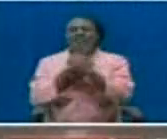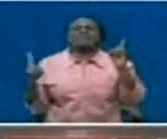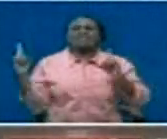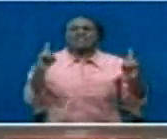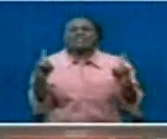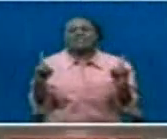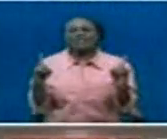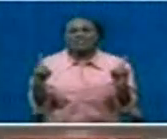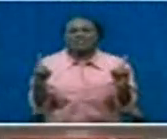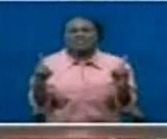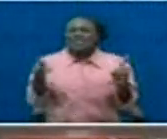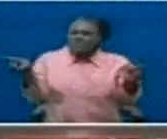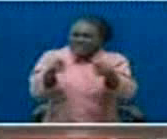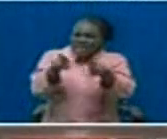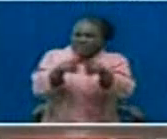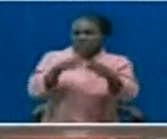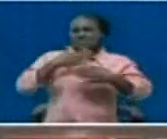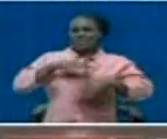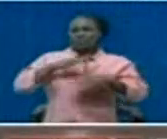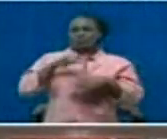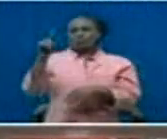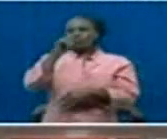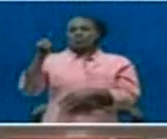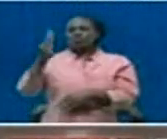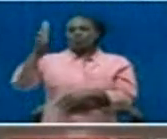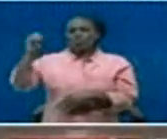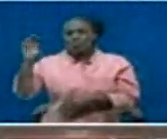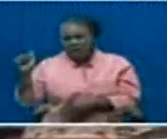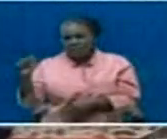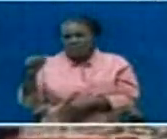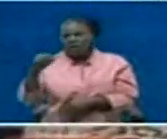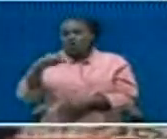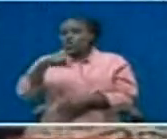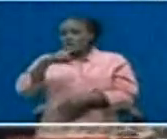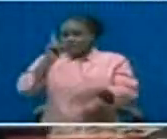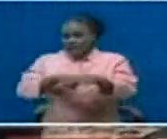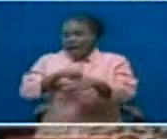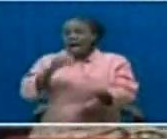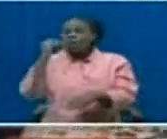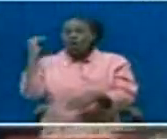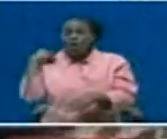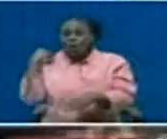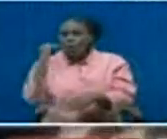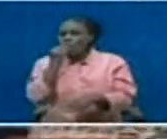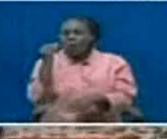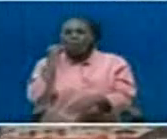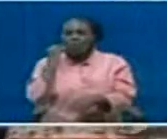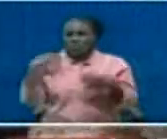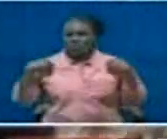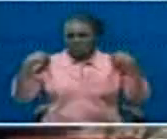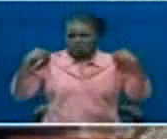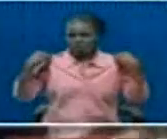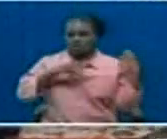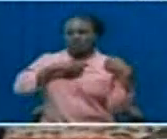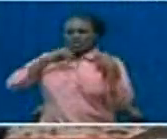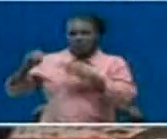that. Yeah. It's just typical, just like Samburus. Uh-huh. Yeah, it's just like us. Yeah. When we go home, we remove all the trousers and all the And you start dancing. We start dancing.